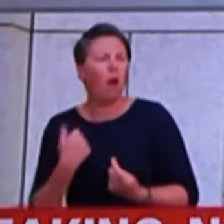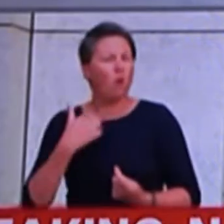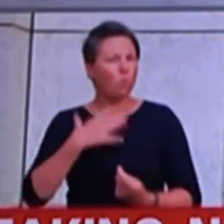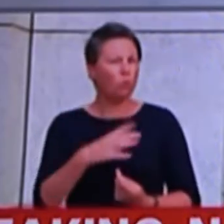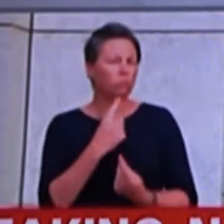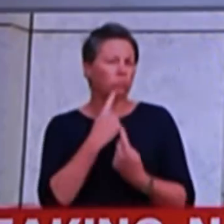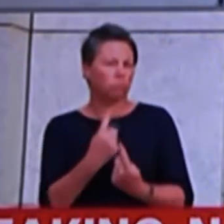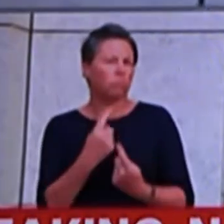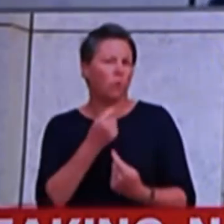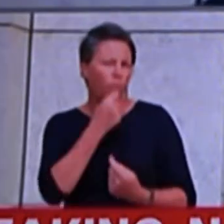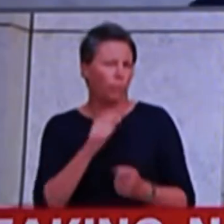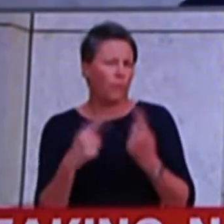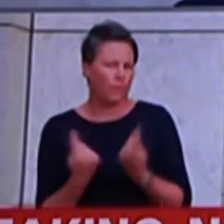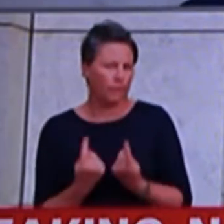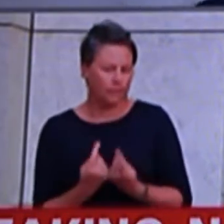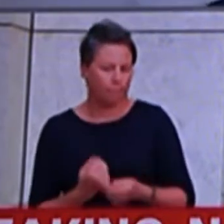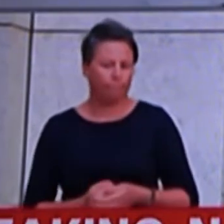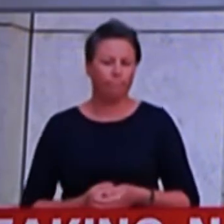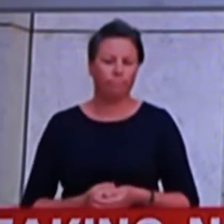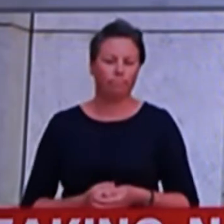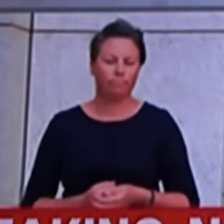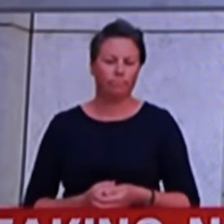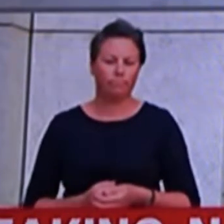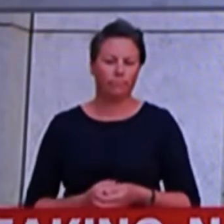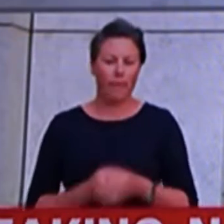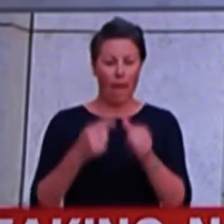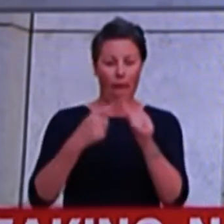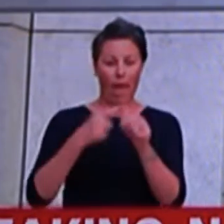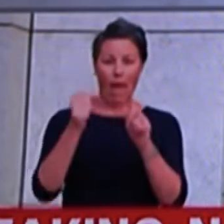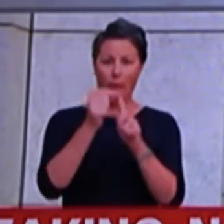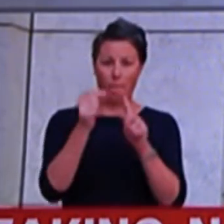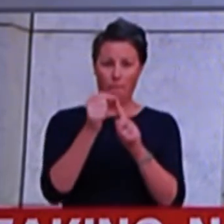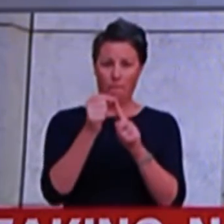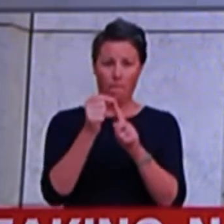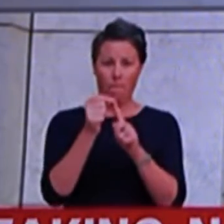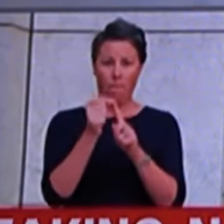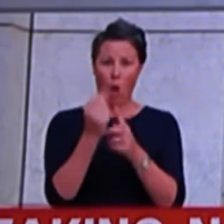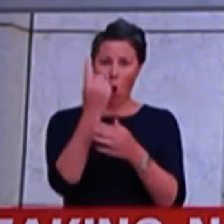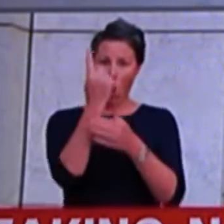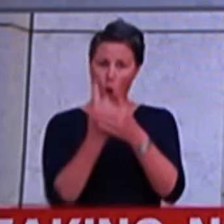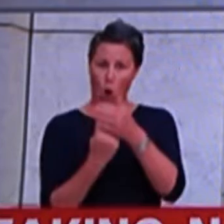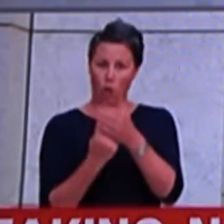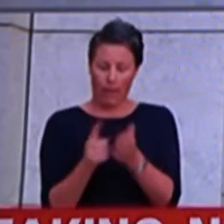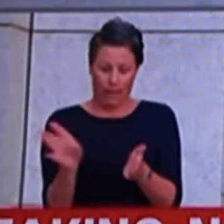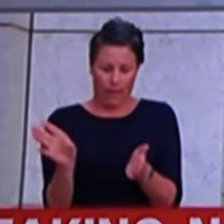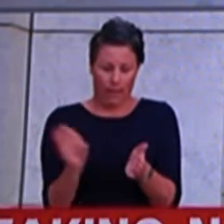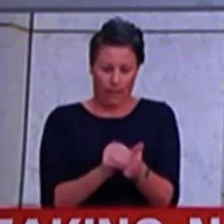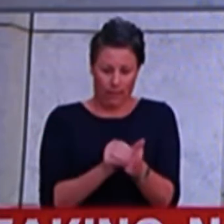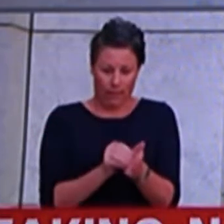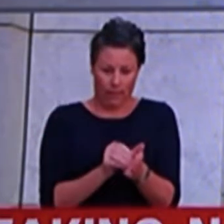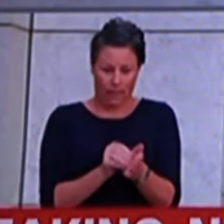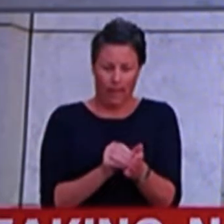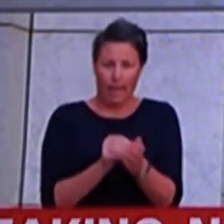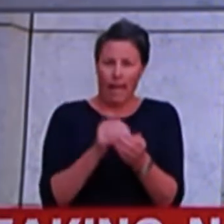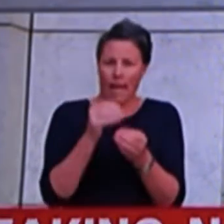things. The app only collects data and puts it into an